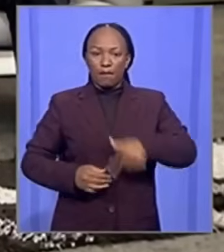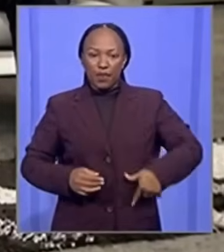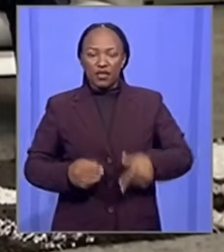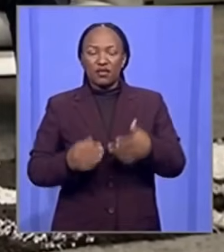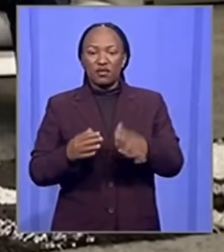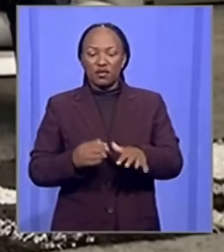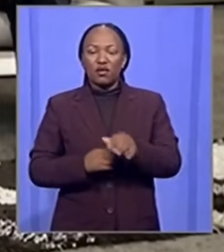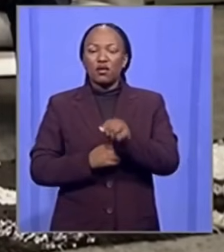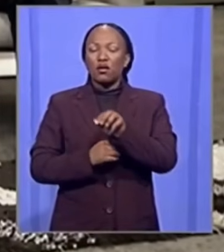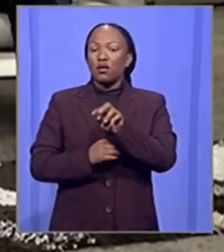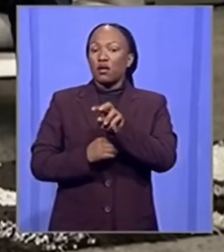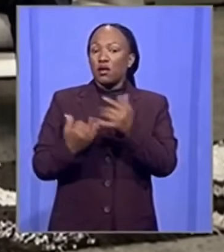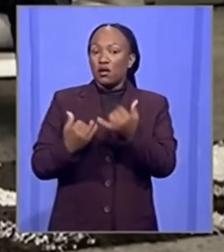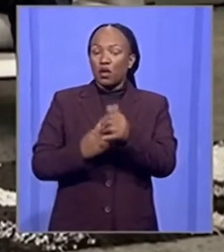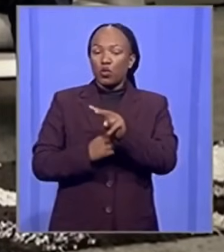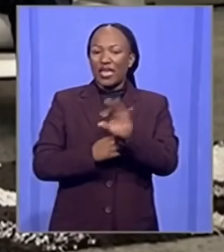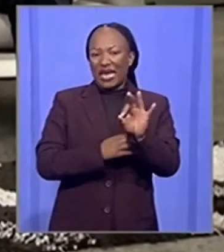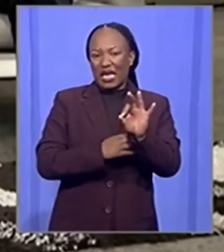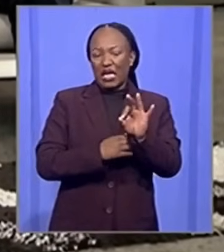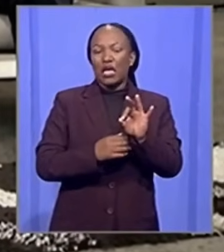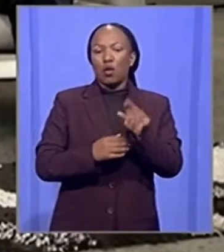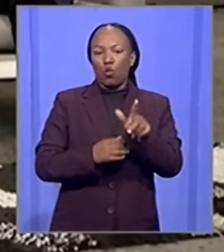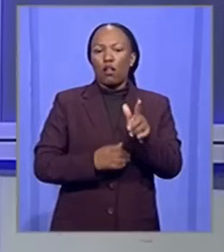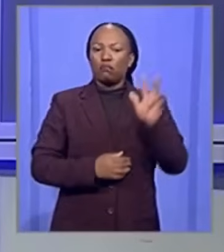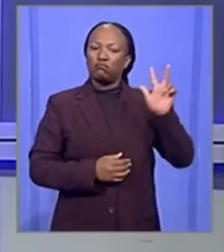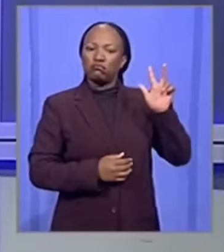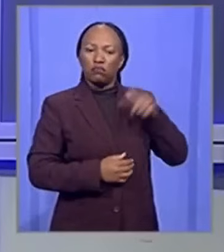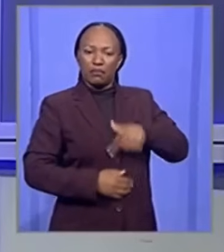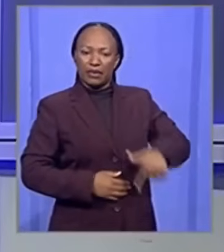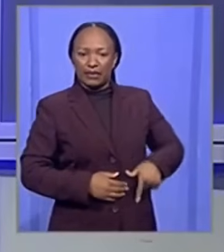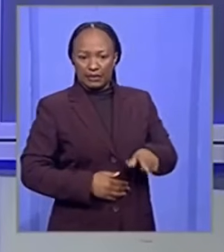la 19 hona kgweding ena.